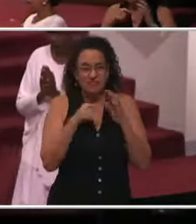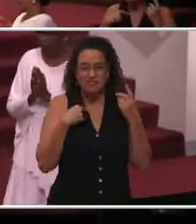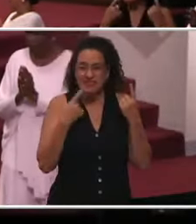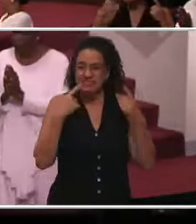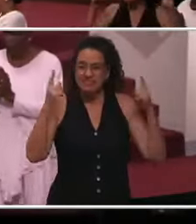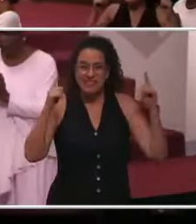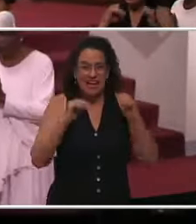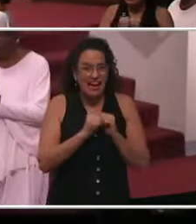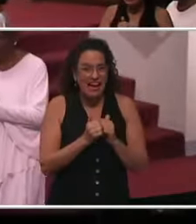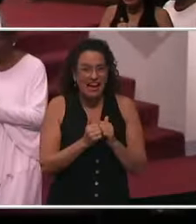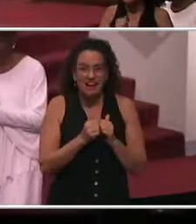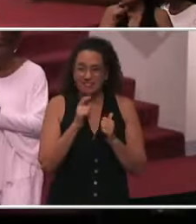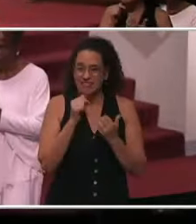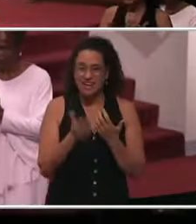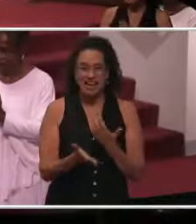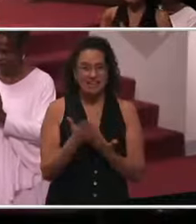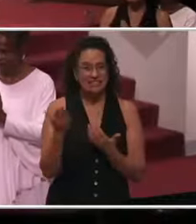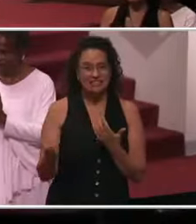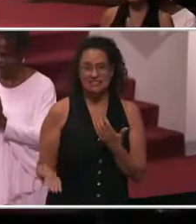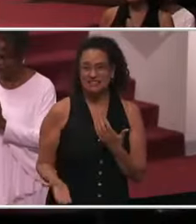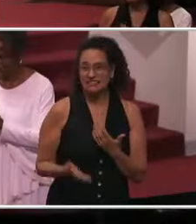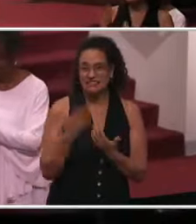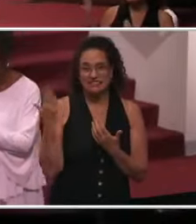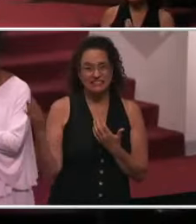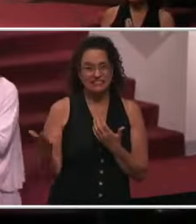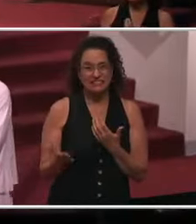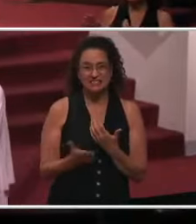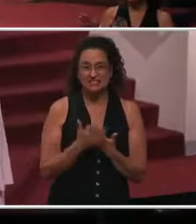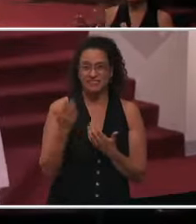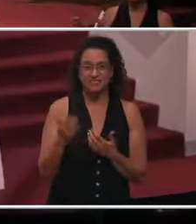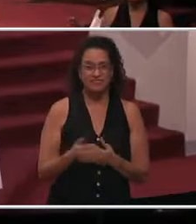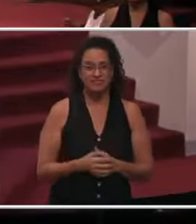I know it had to be God.